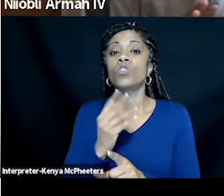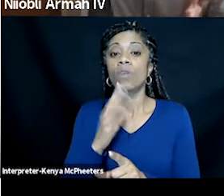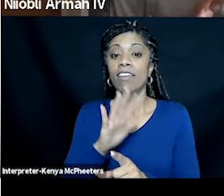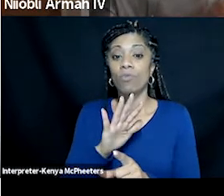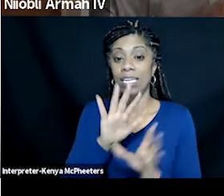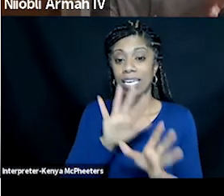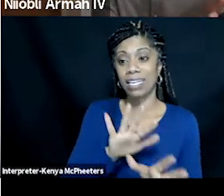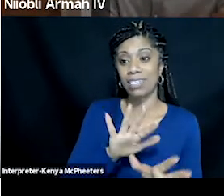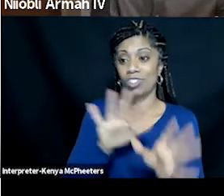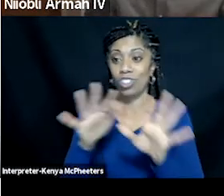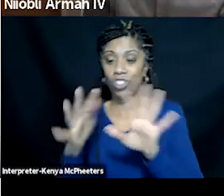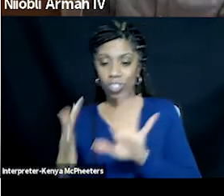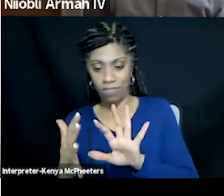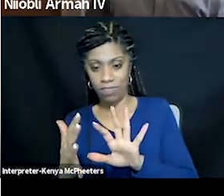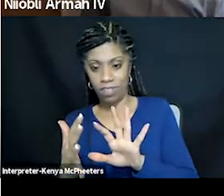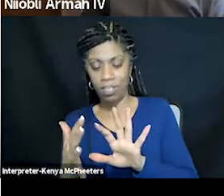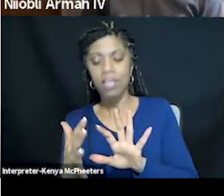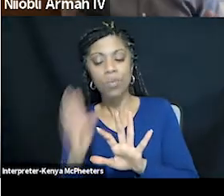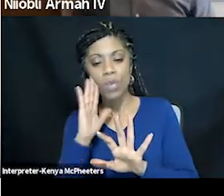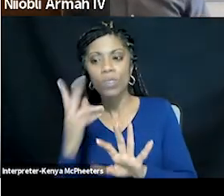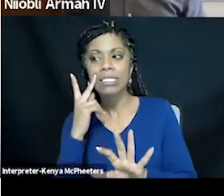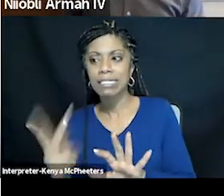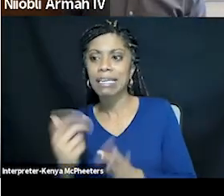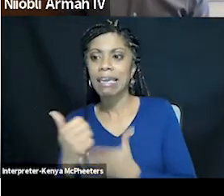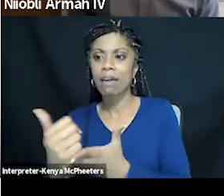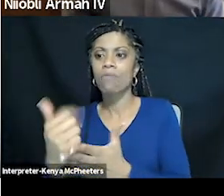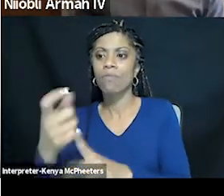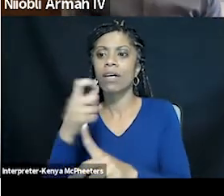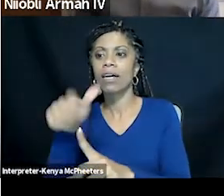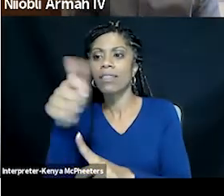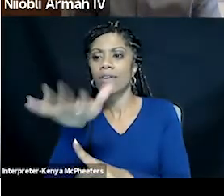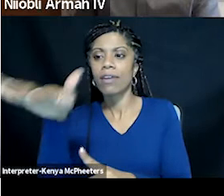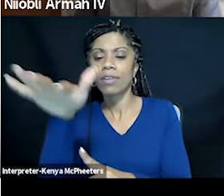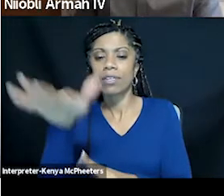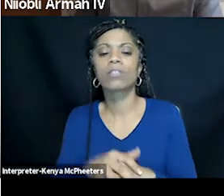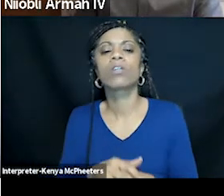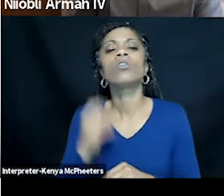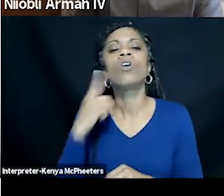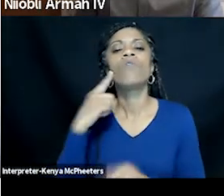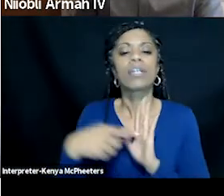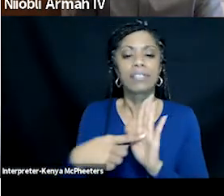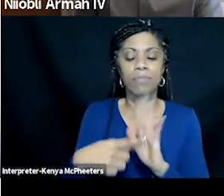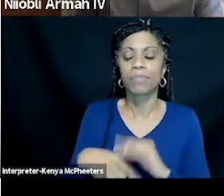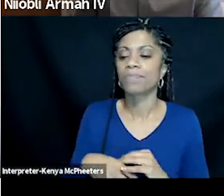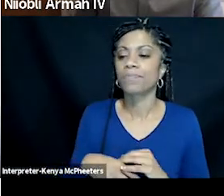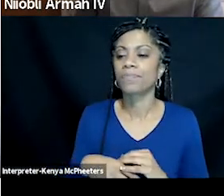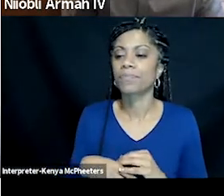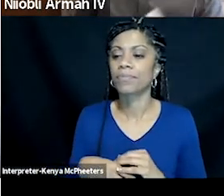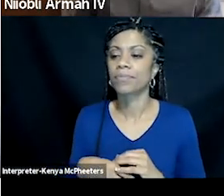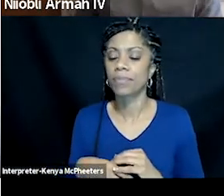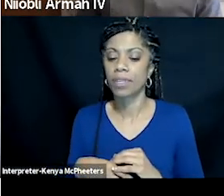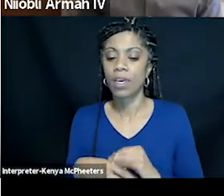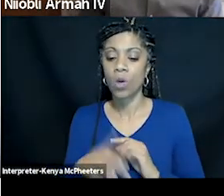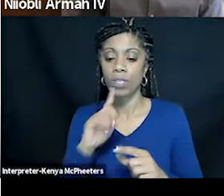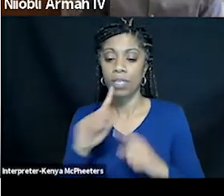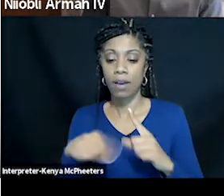there, and we're going to have beneficiaries in other areas. And so let's take, for example, this whole idea of how we talk about young people